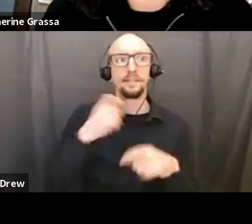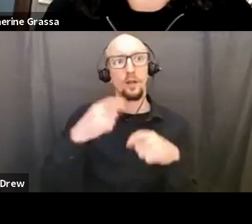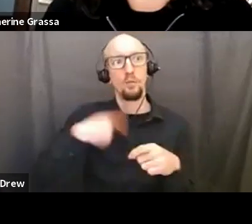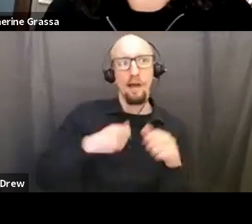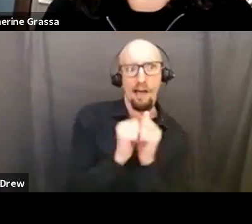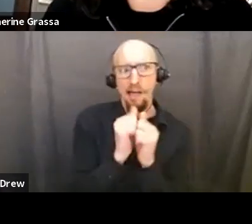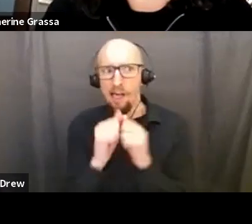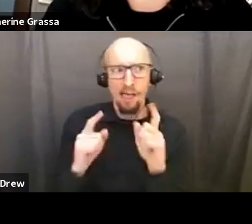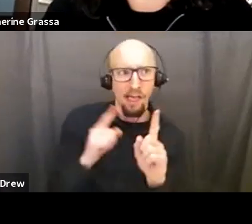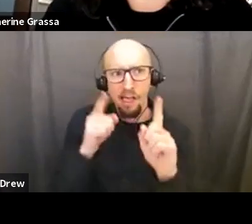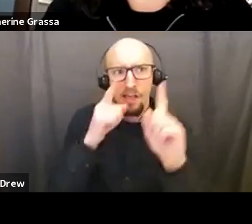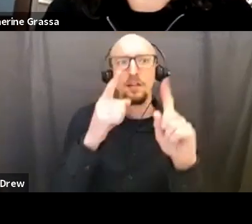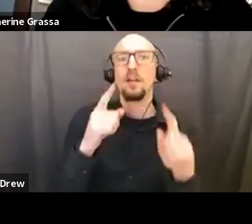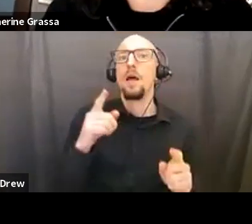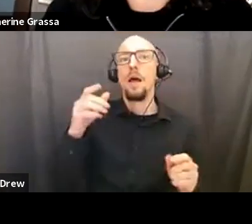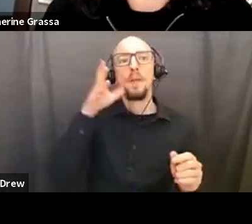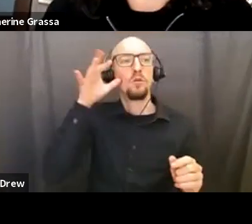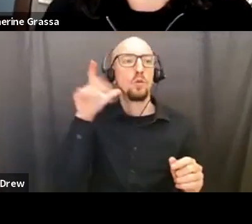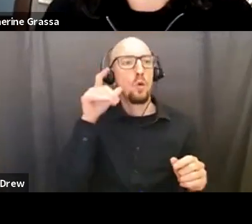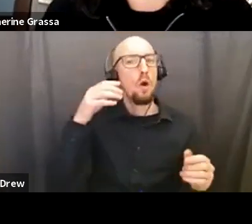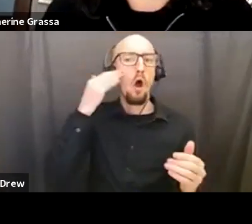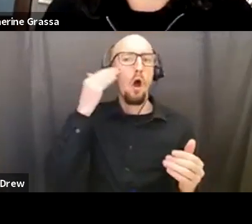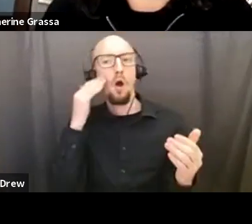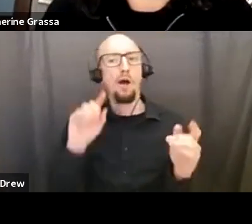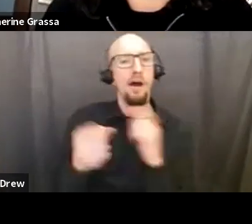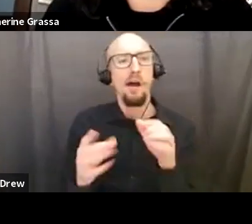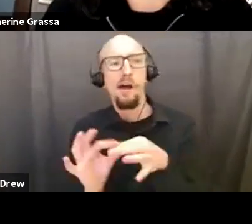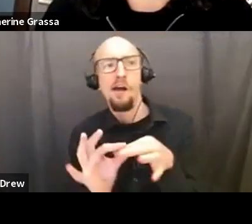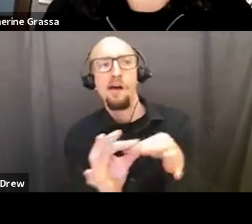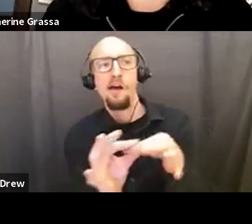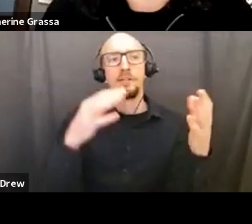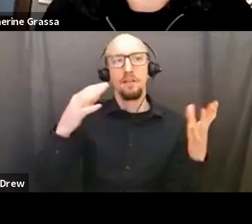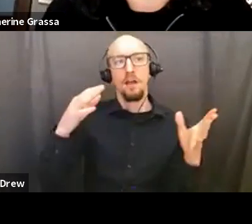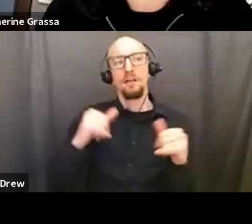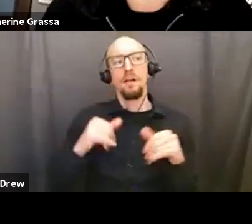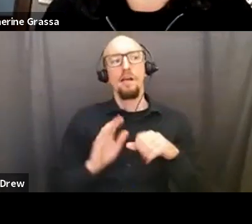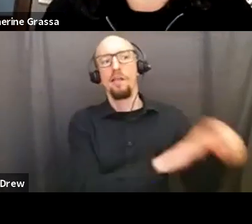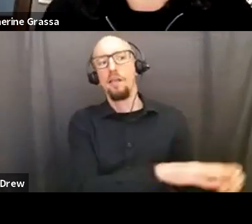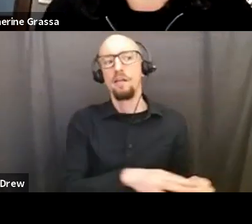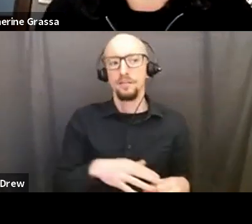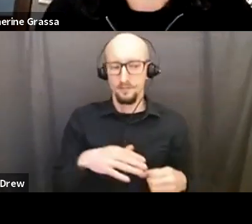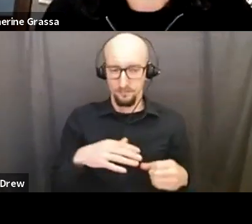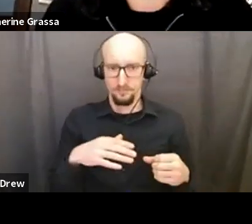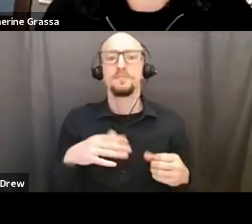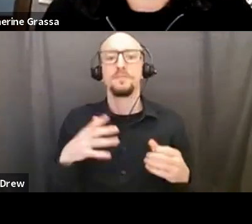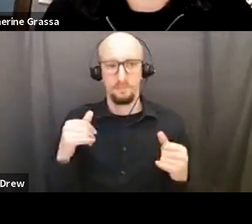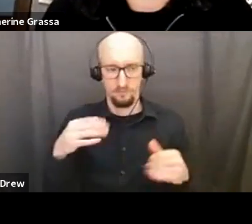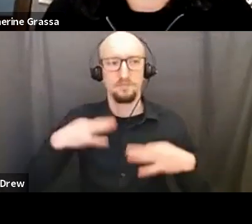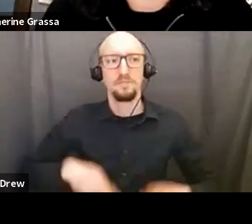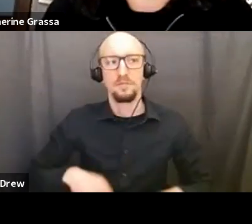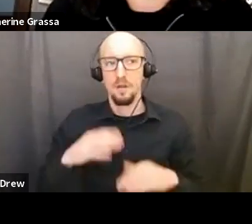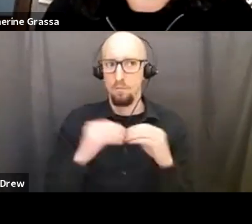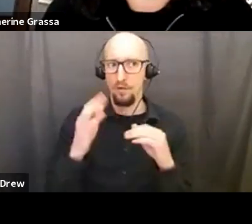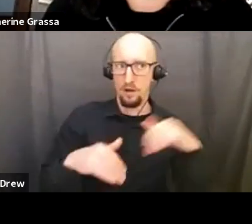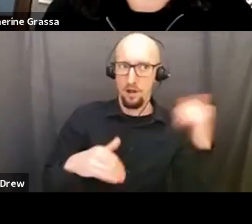parents in the know working to get the best for their own kids, usually at the expense of others who come to the table with much less. The exam